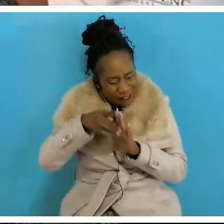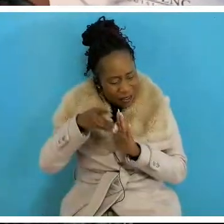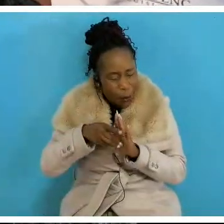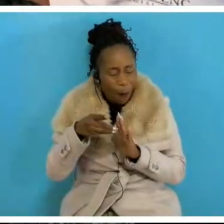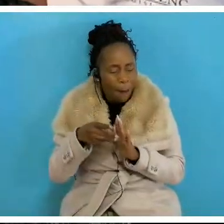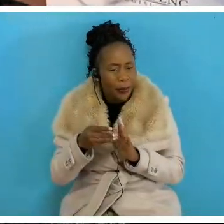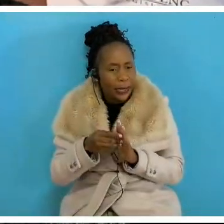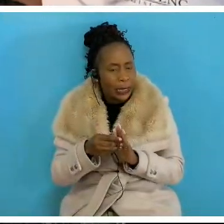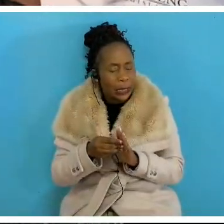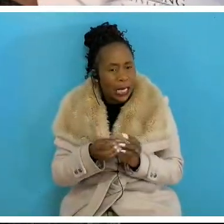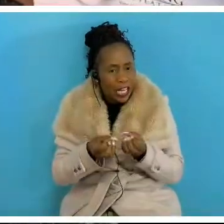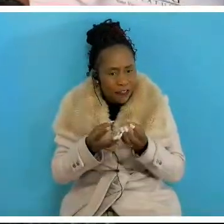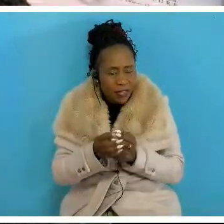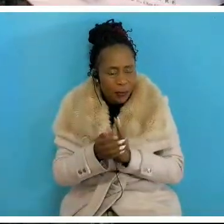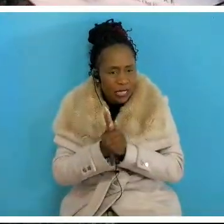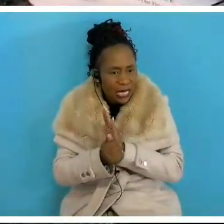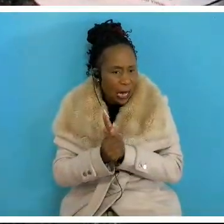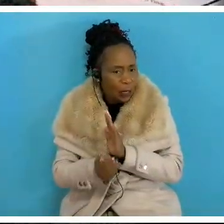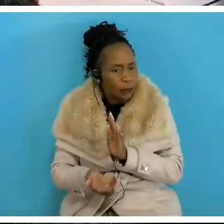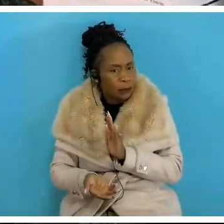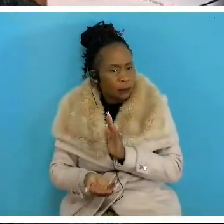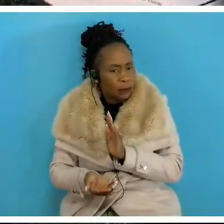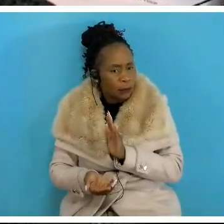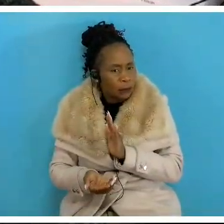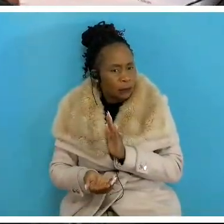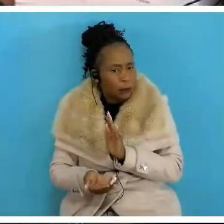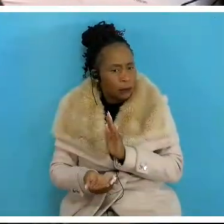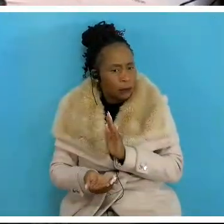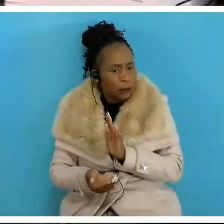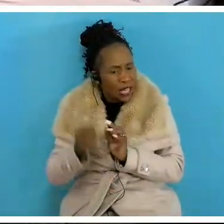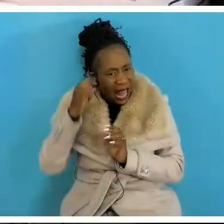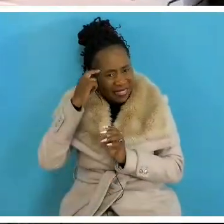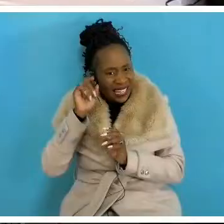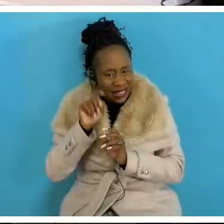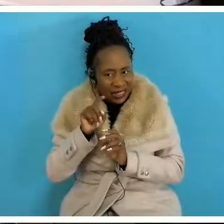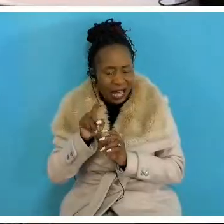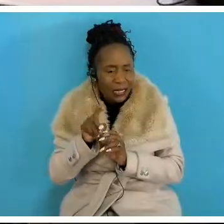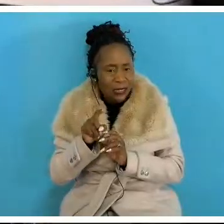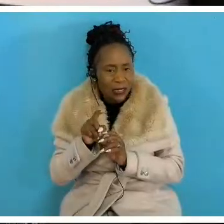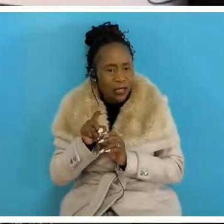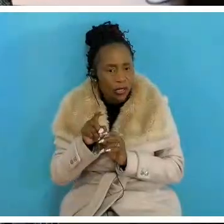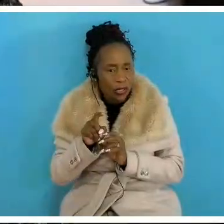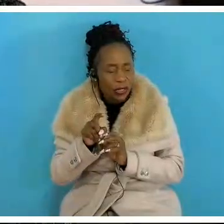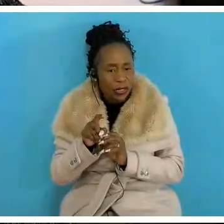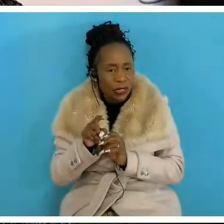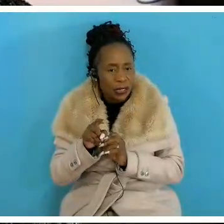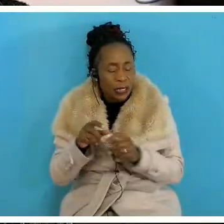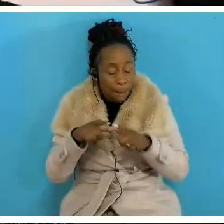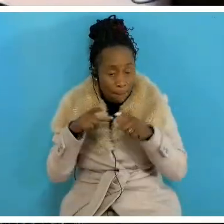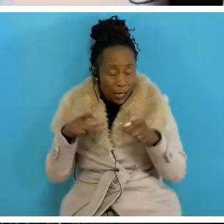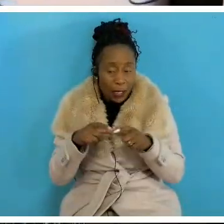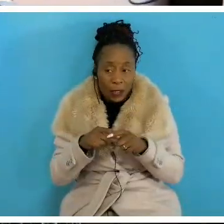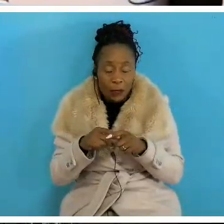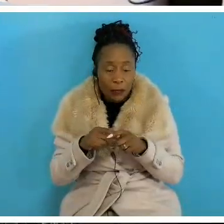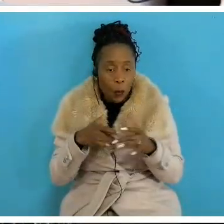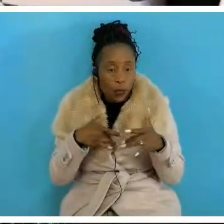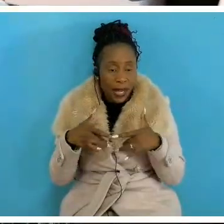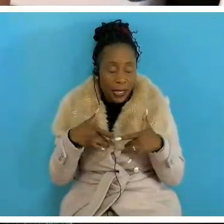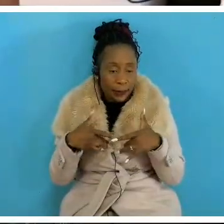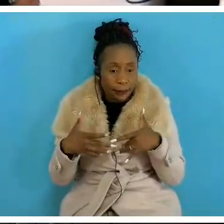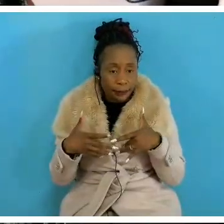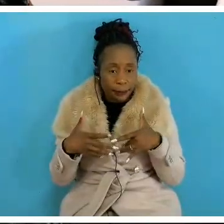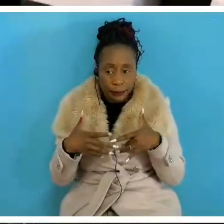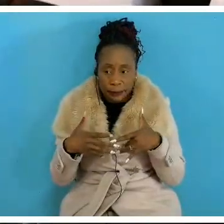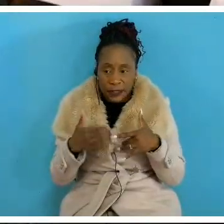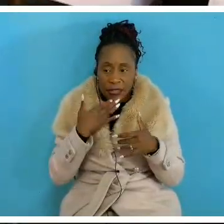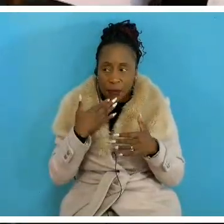skills? I think that would really be benefit us from that. Thank